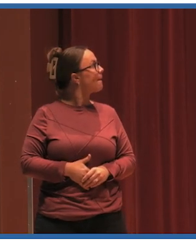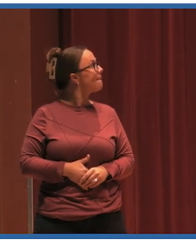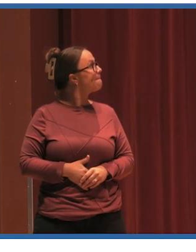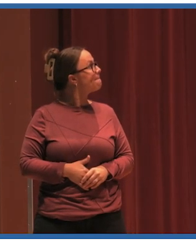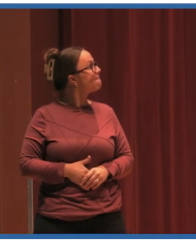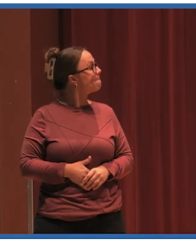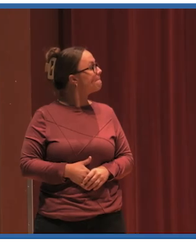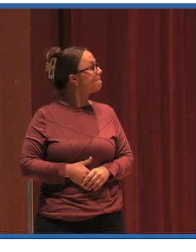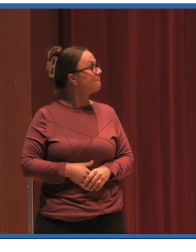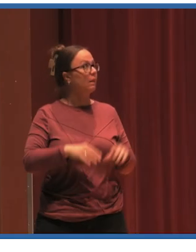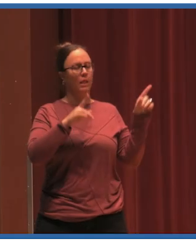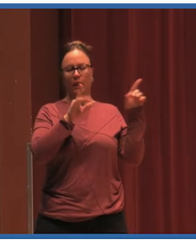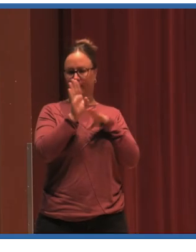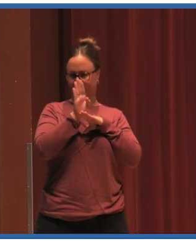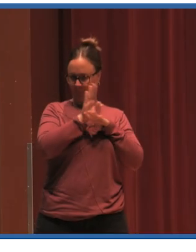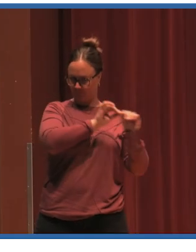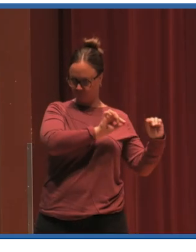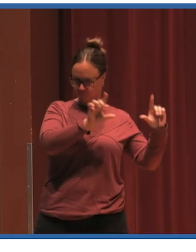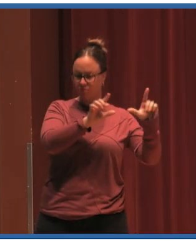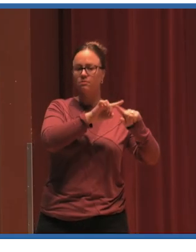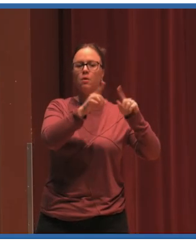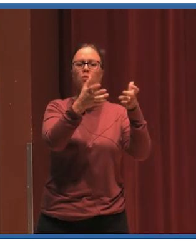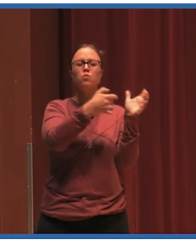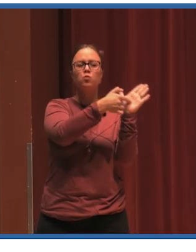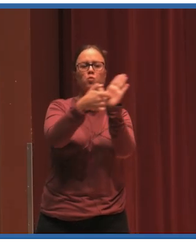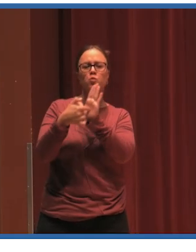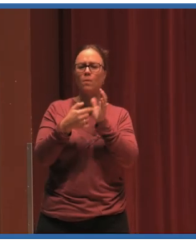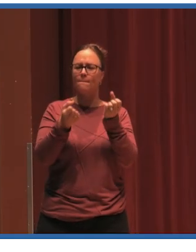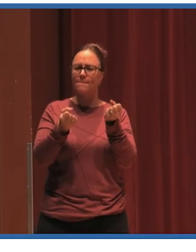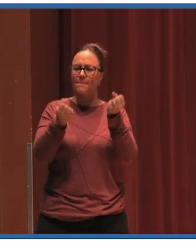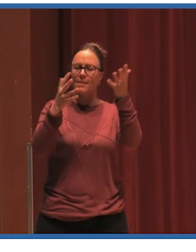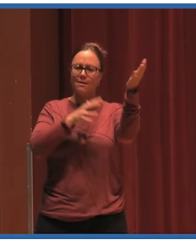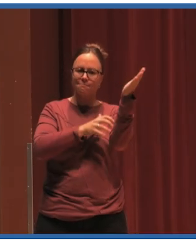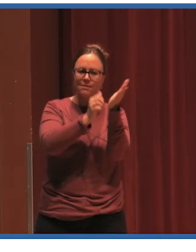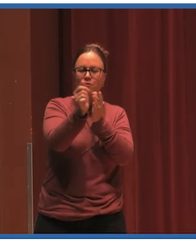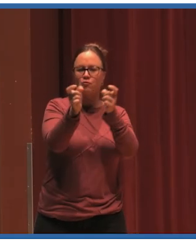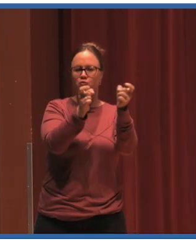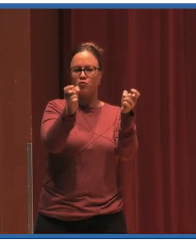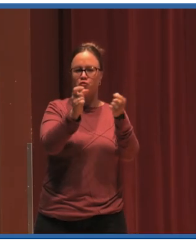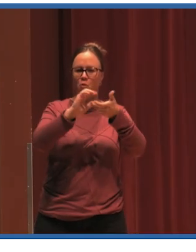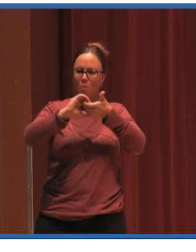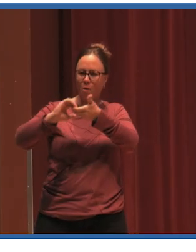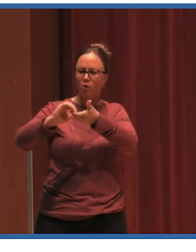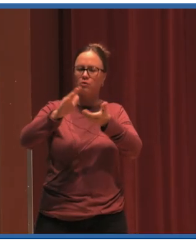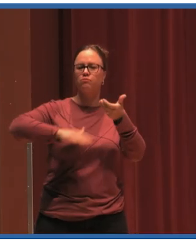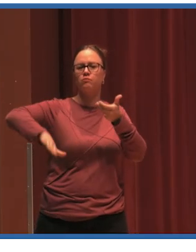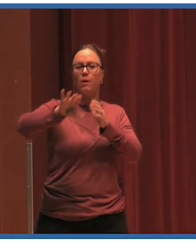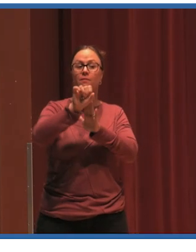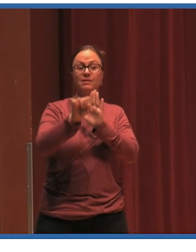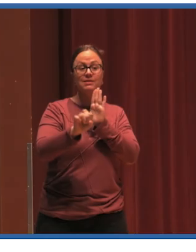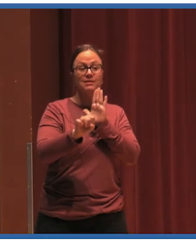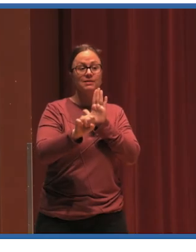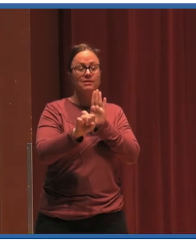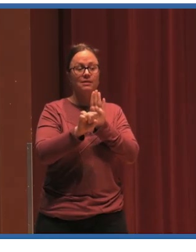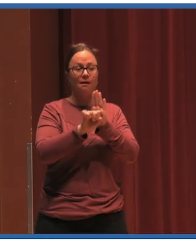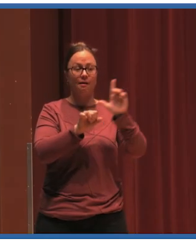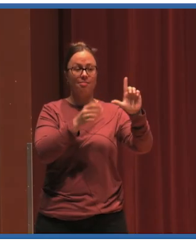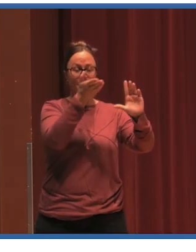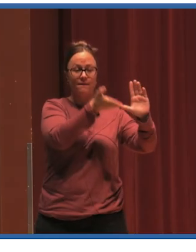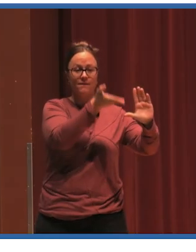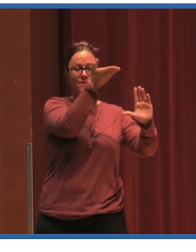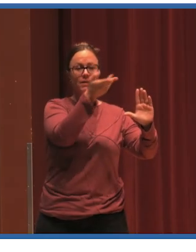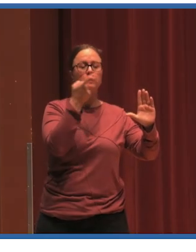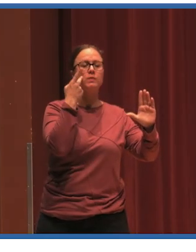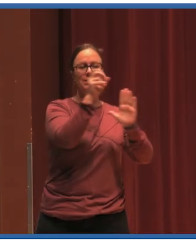It's a really busy slide, but it's meant to show how many cancer control partners there are across the state. On the left-hand side, we have the